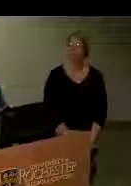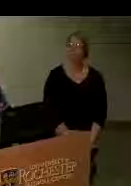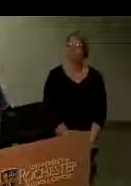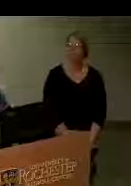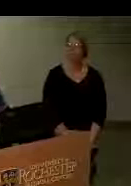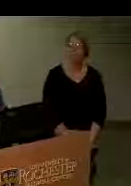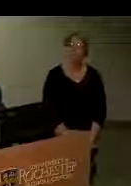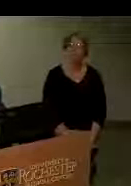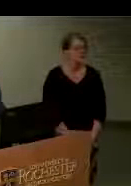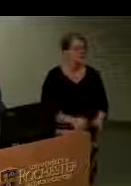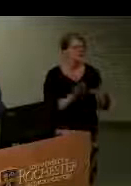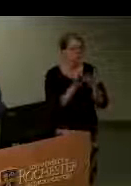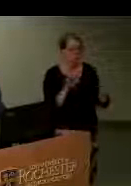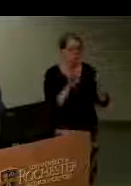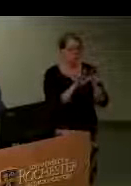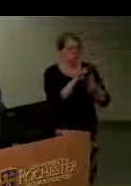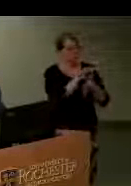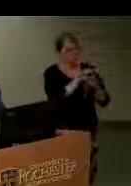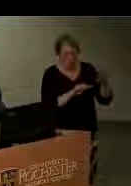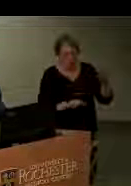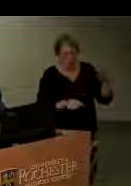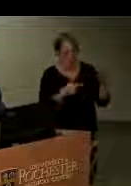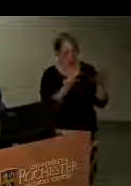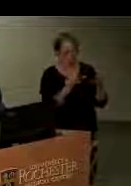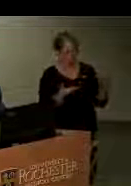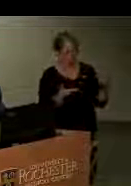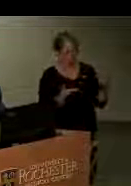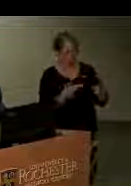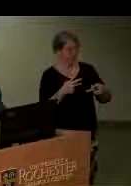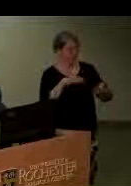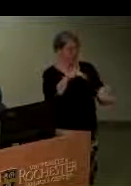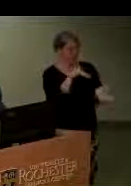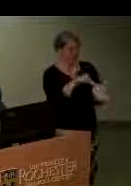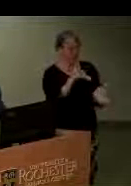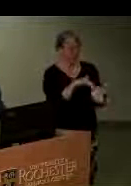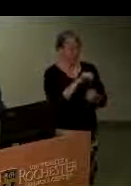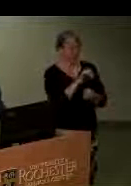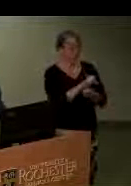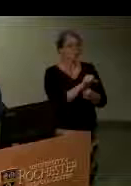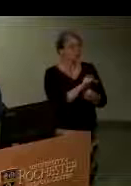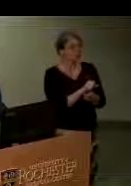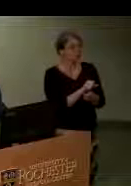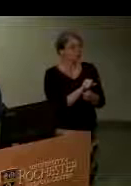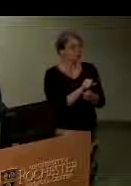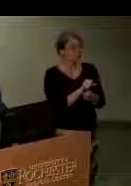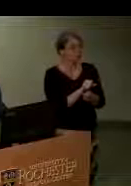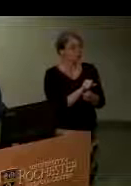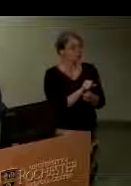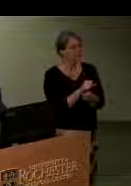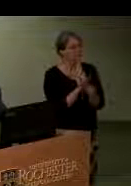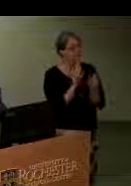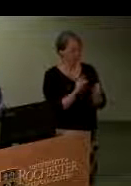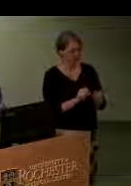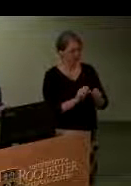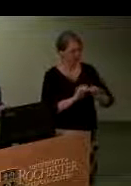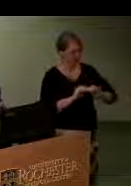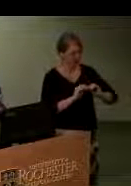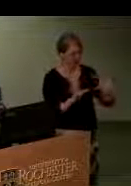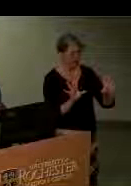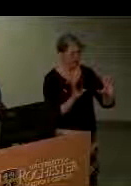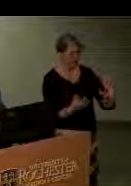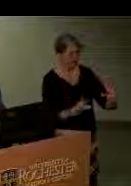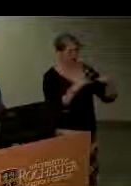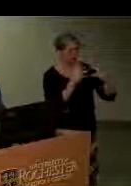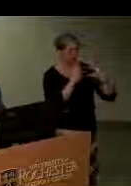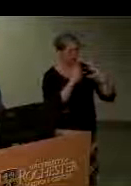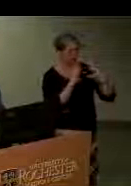So critical to all of those was that the physician's work was able to distinctly take on the